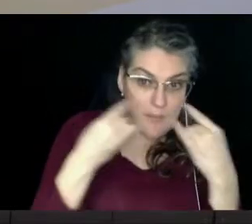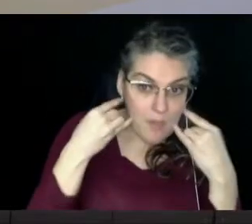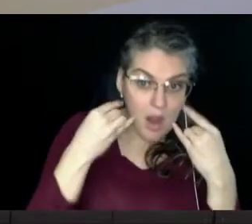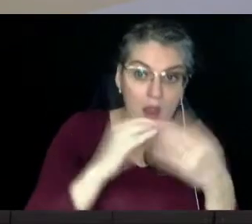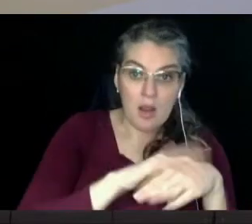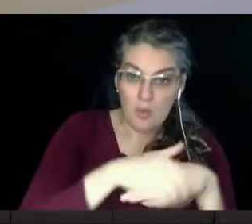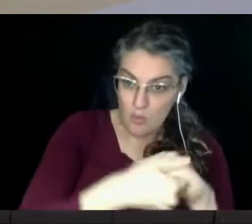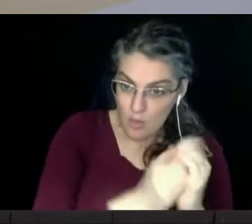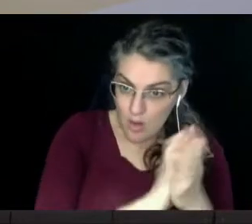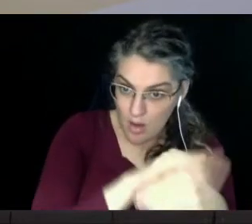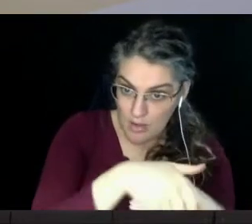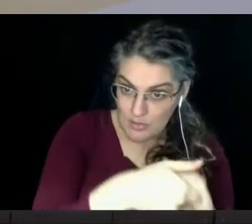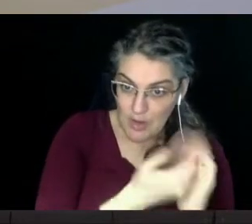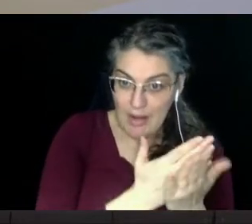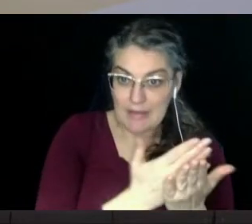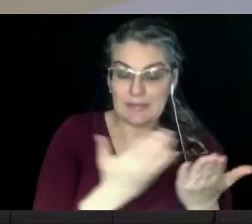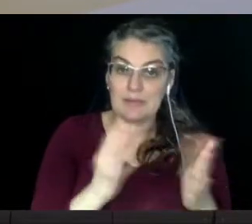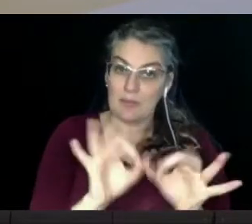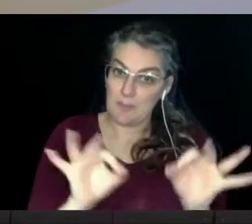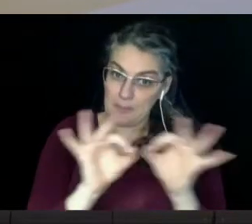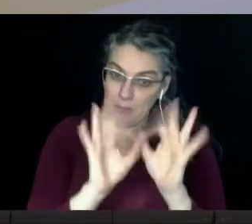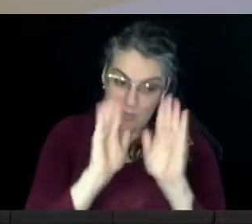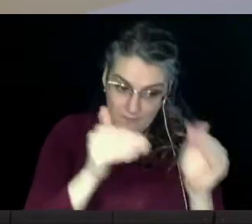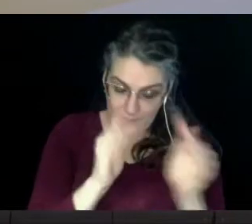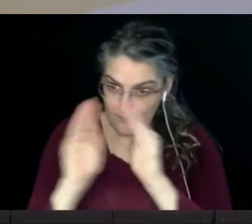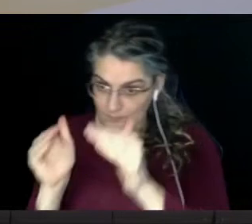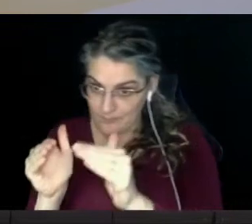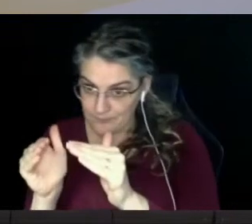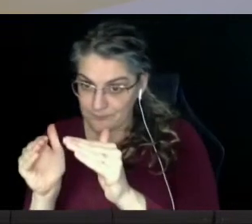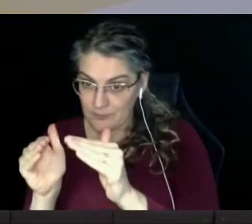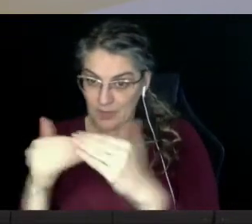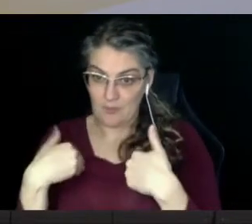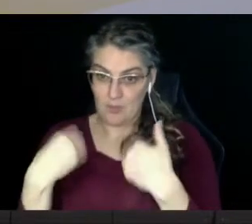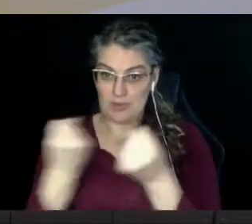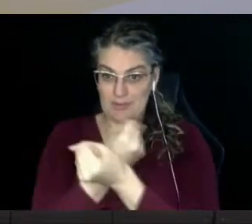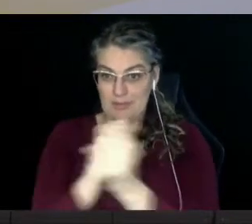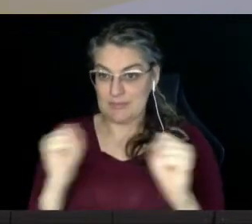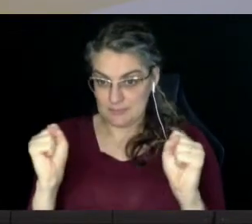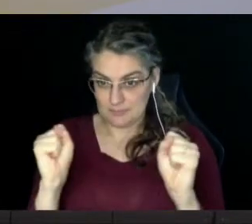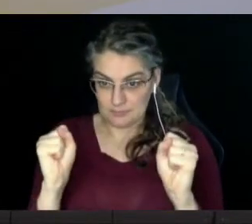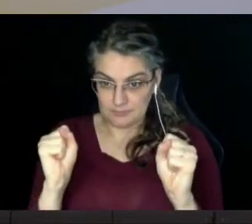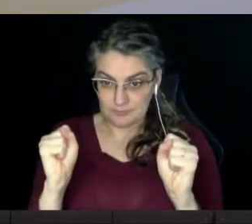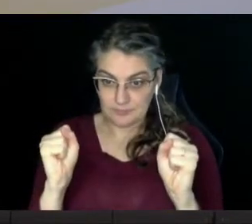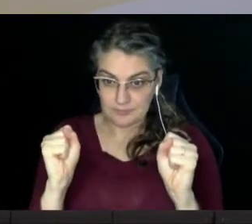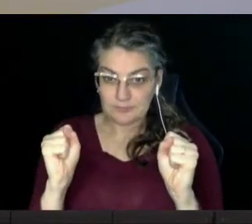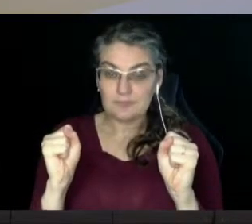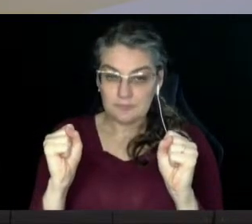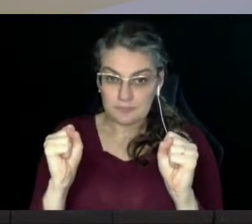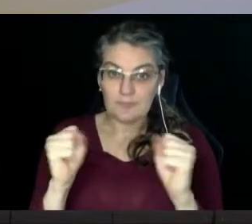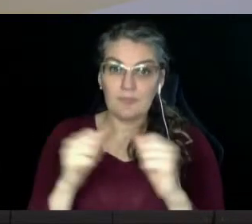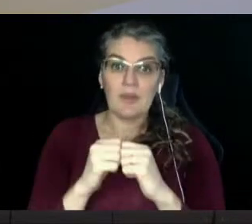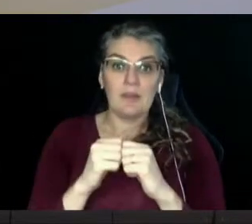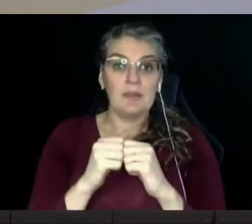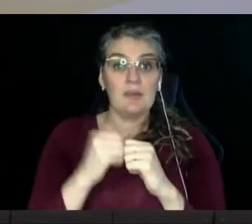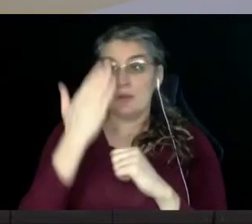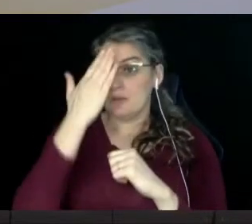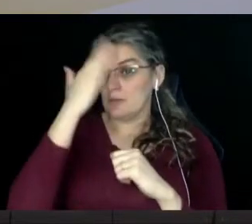that is especially true as we see potentially some turbulent seas and big waves ahead of